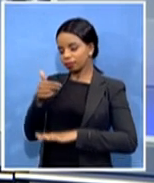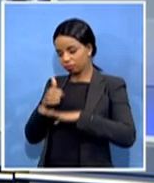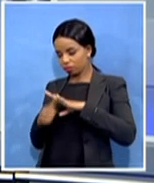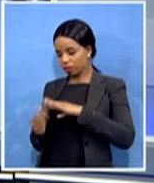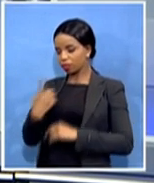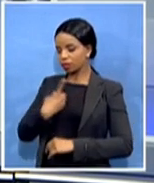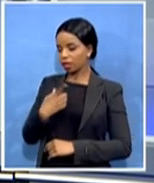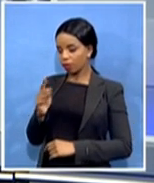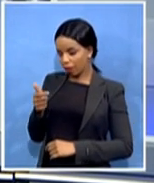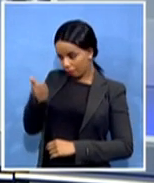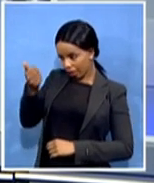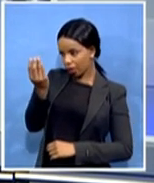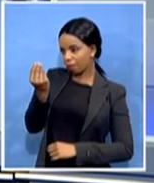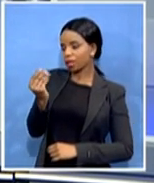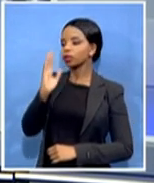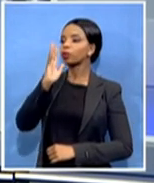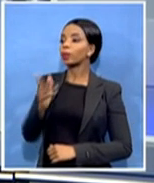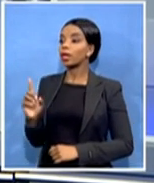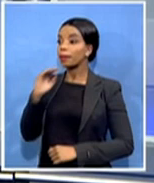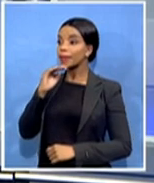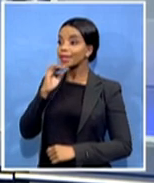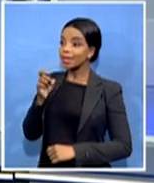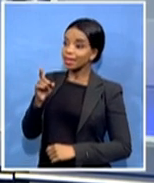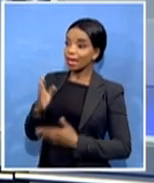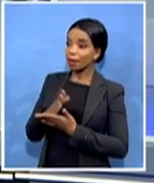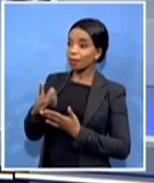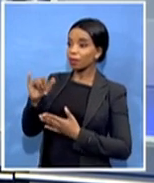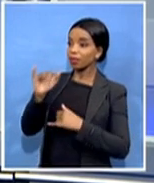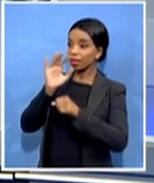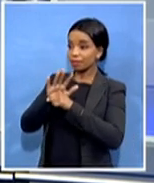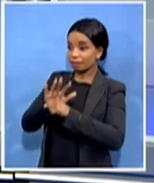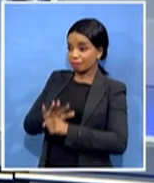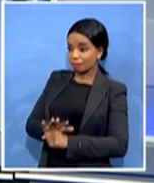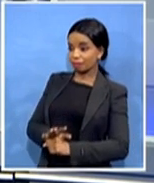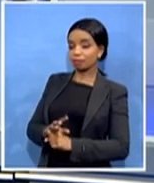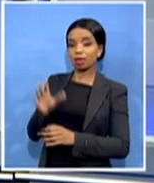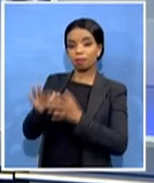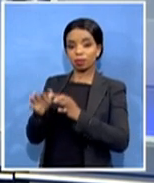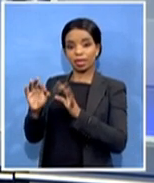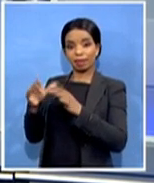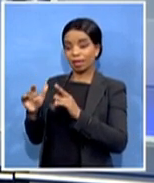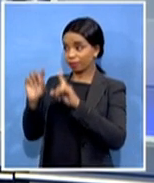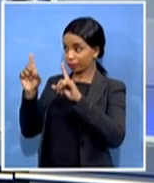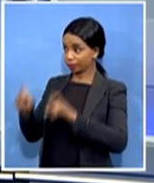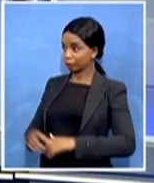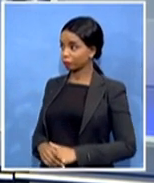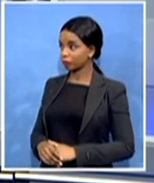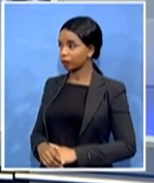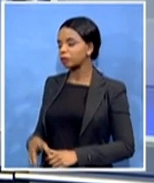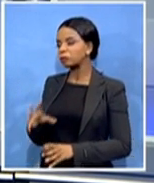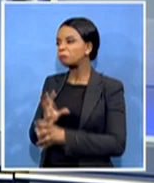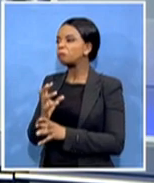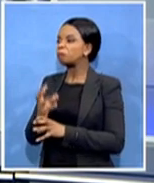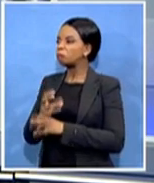was pressure from other political parties and harsh criticism from civil society?